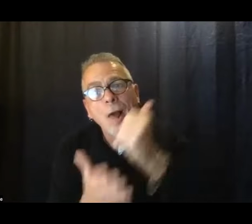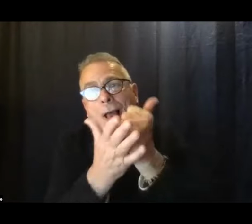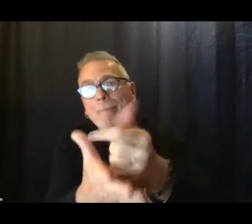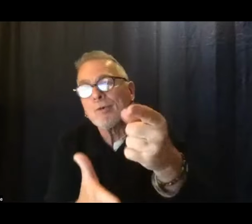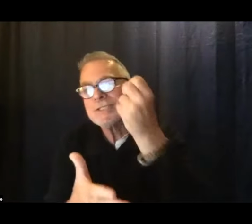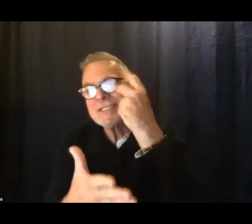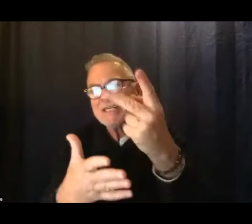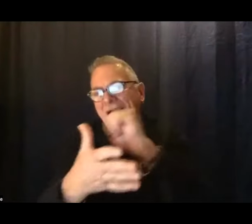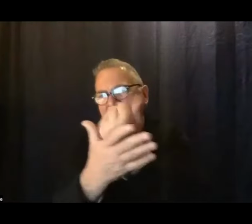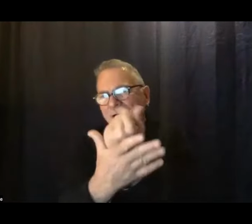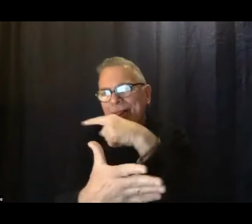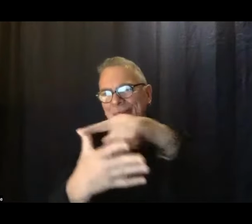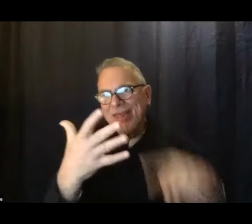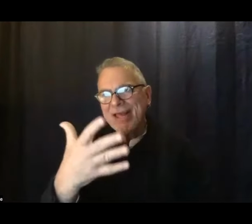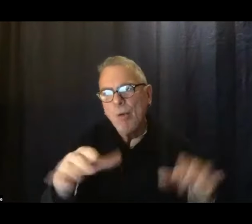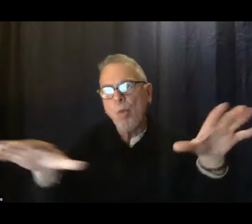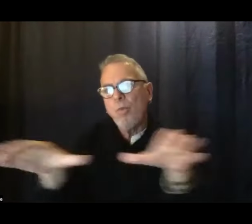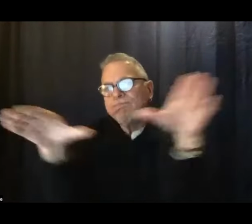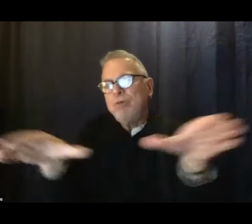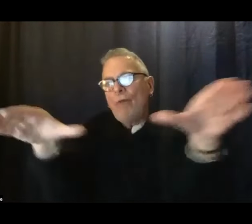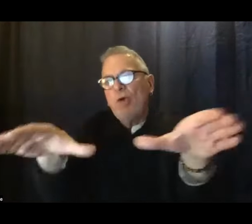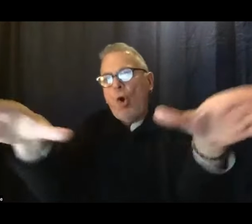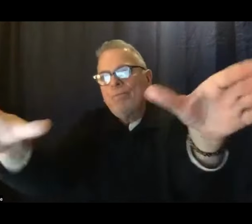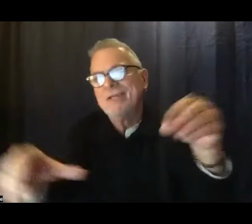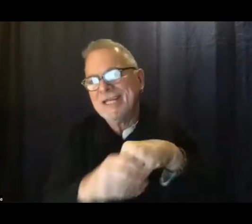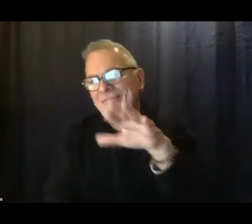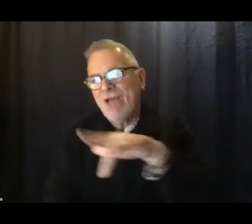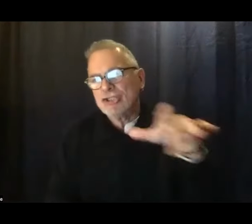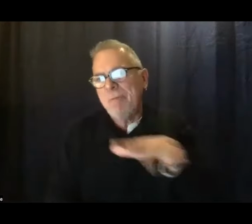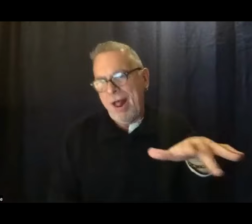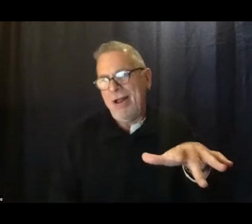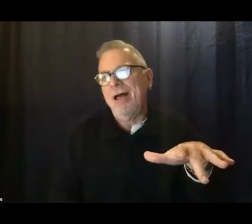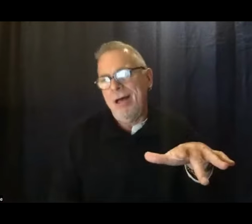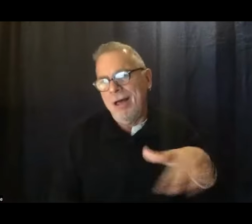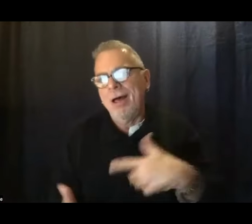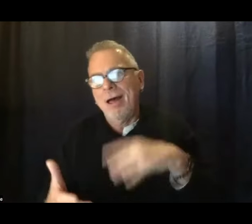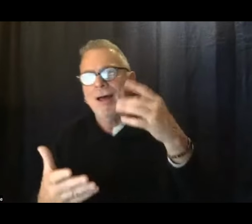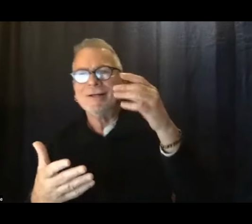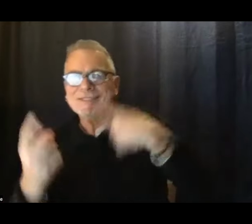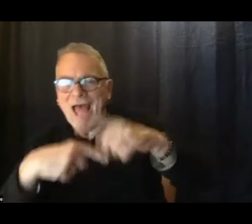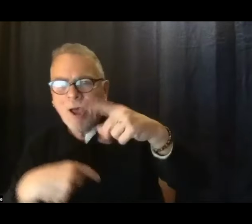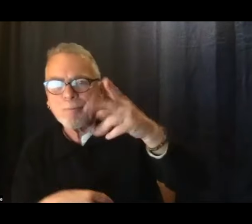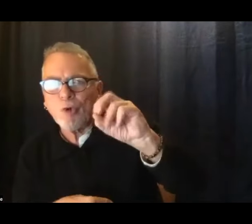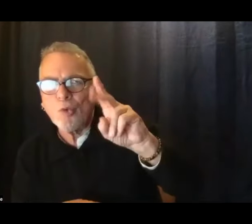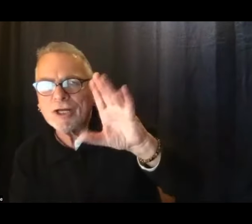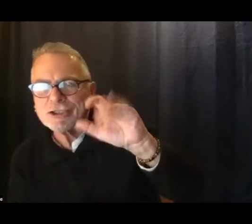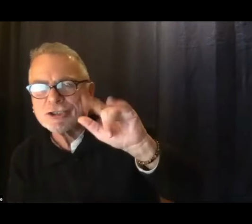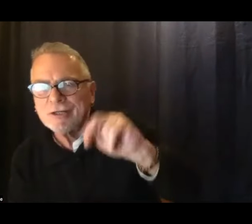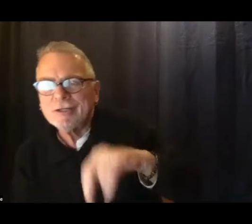There are a lot of clues, a lot of tips, and I hope that helps you how to kind of pick those out with your receptive.